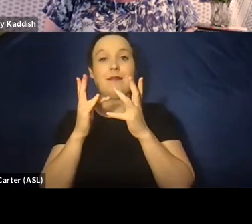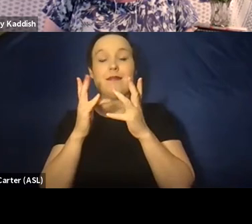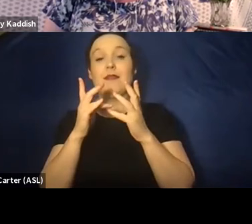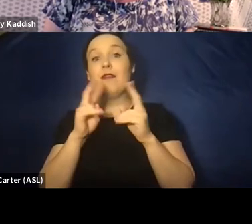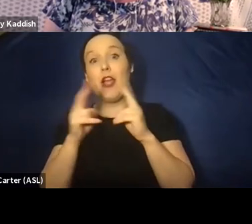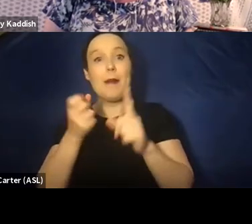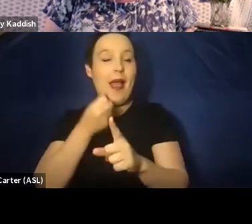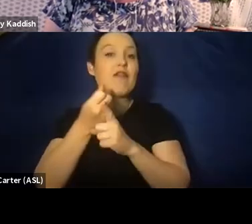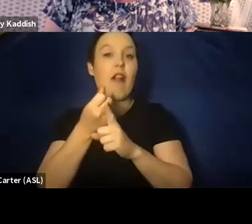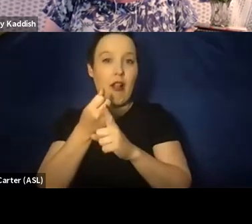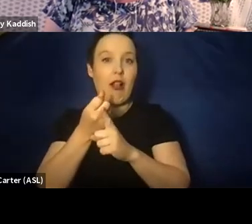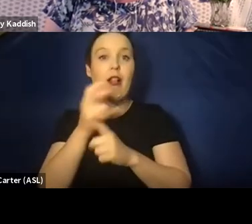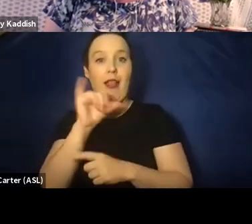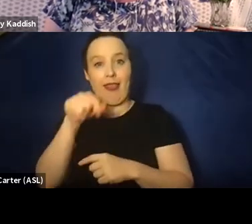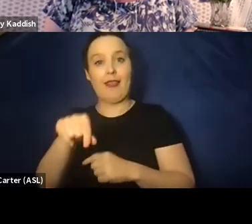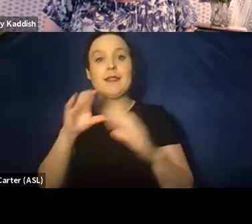discussing now.